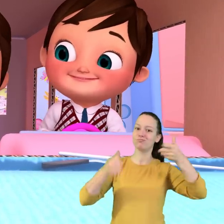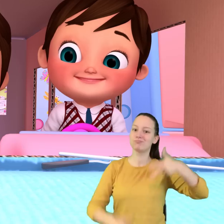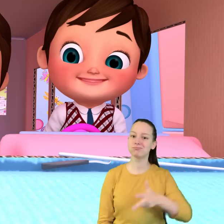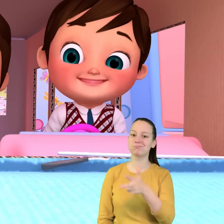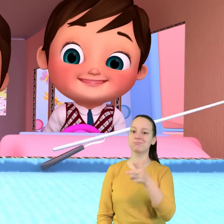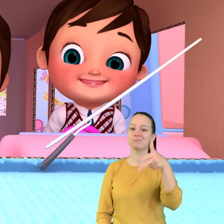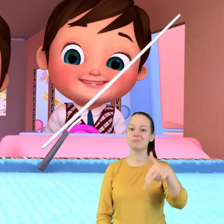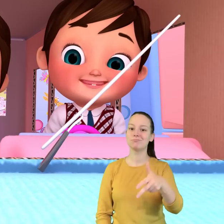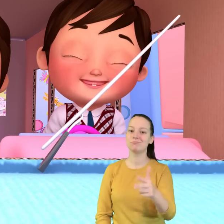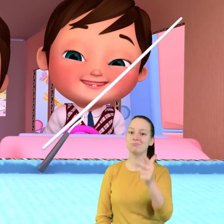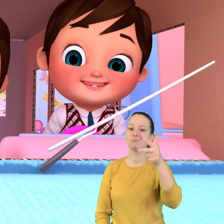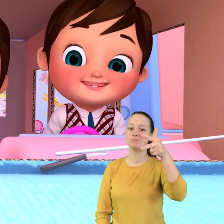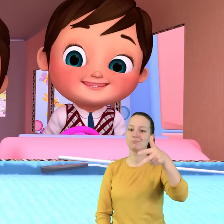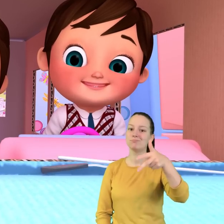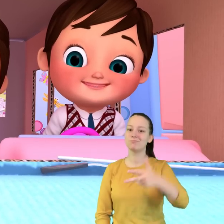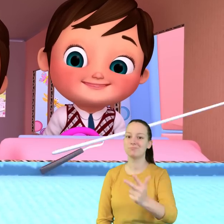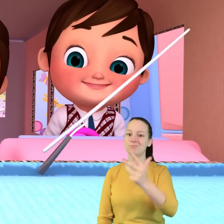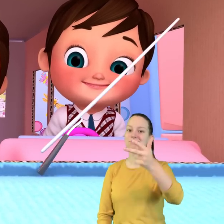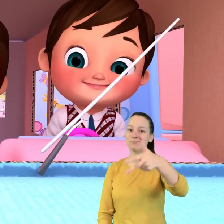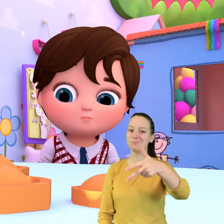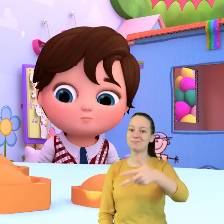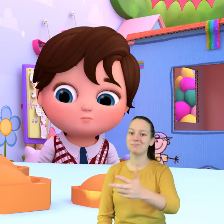through the town